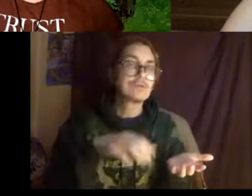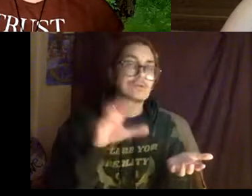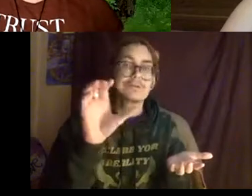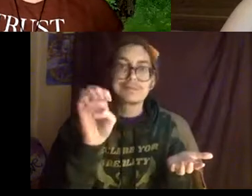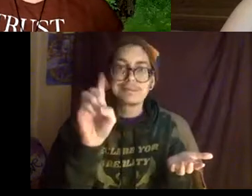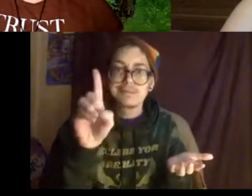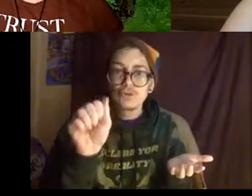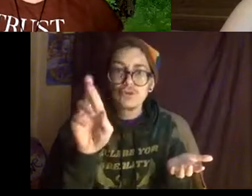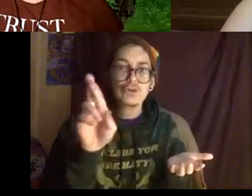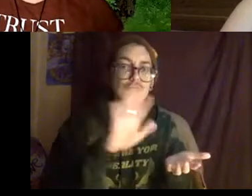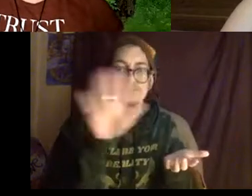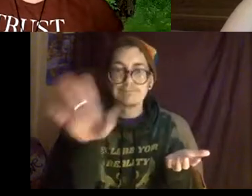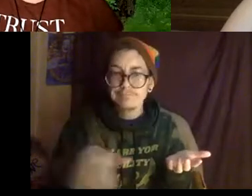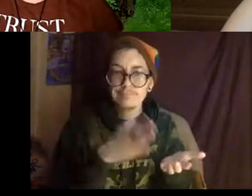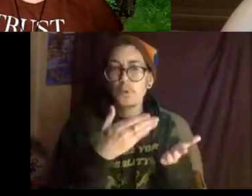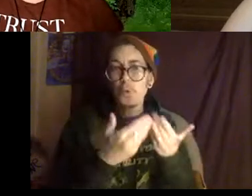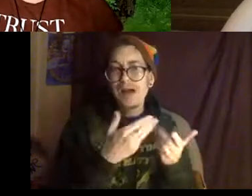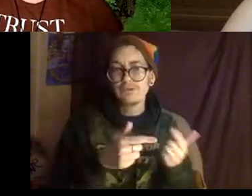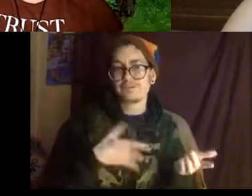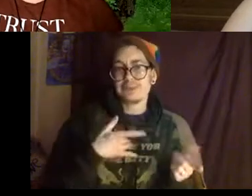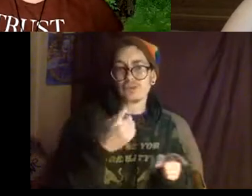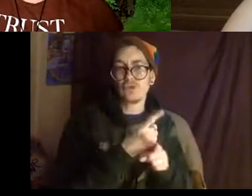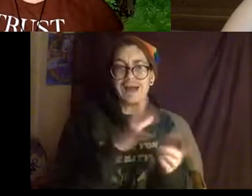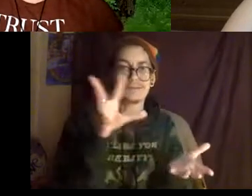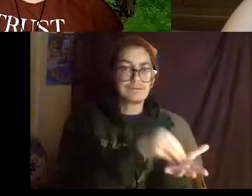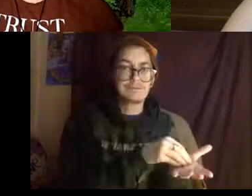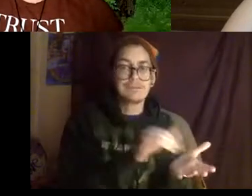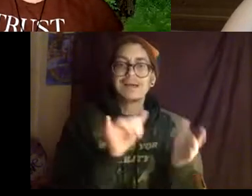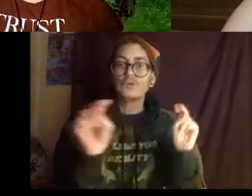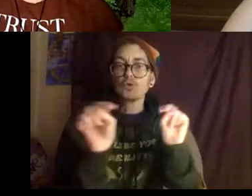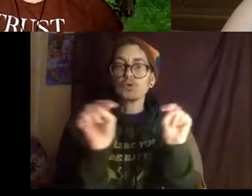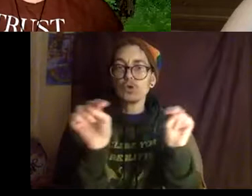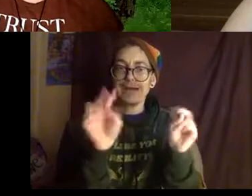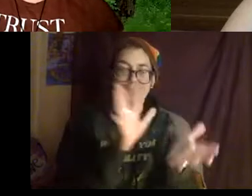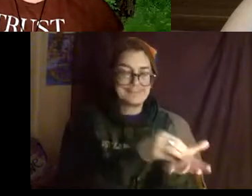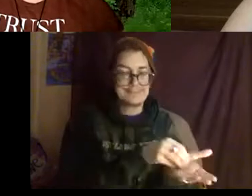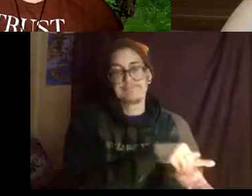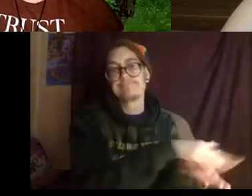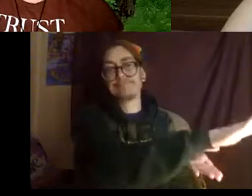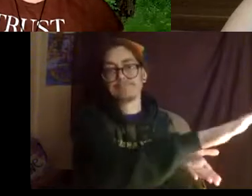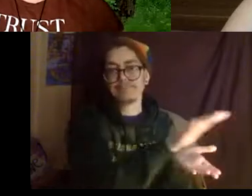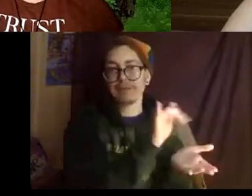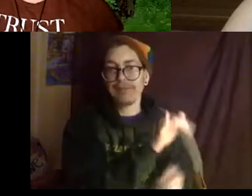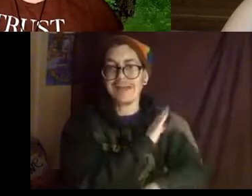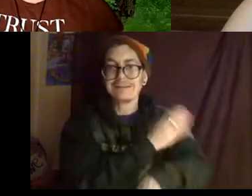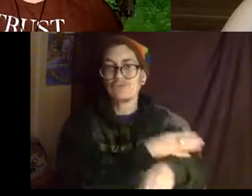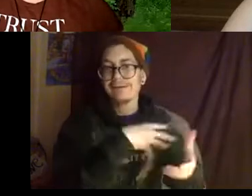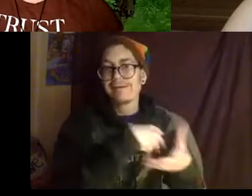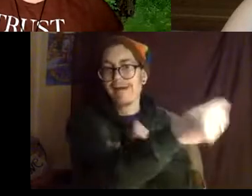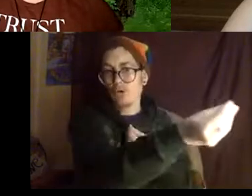A lot of times I might put some sage or cedar on it, whatever feels right, something to